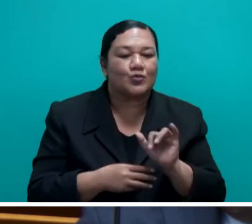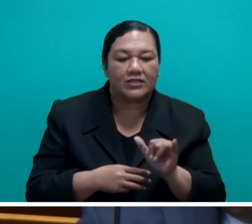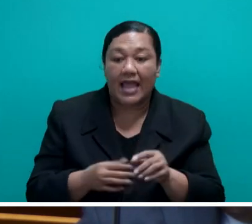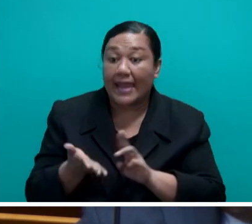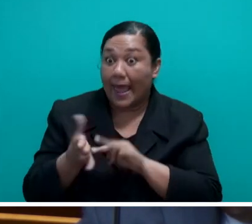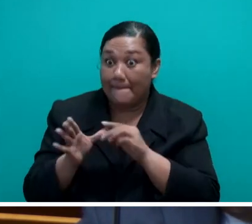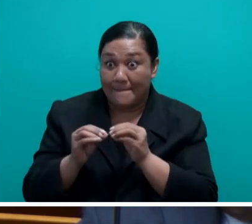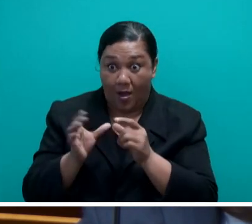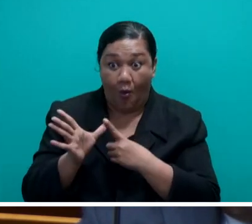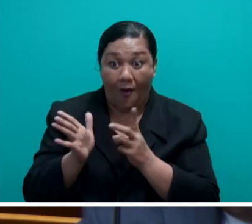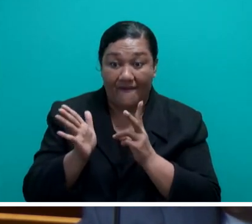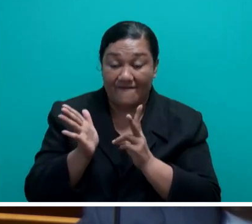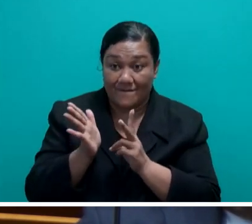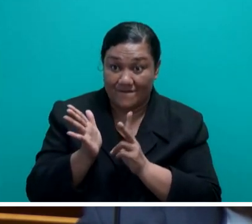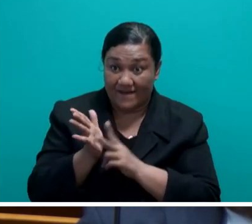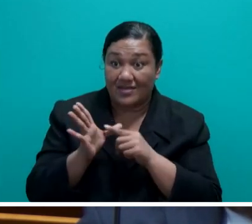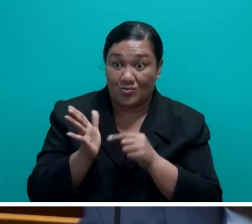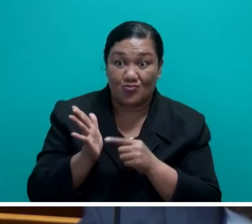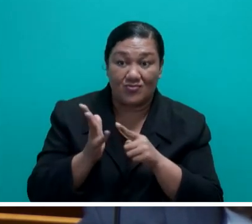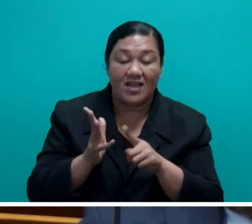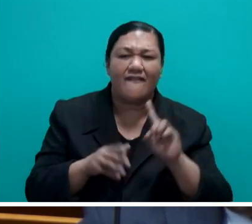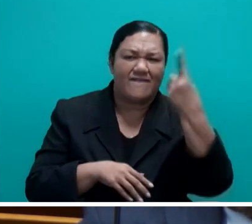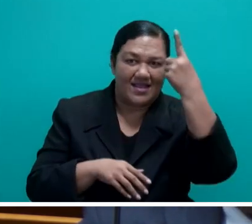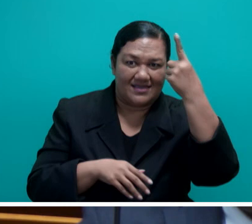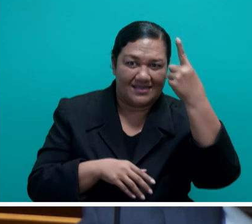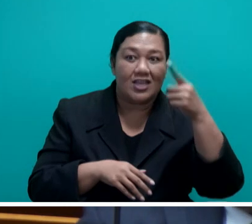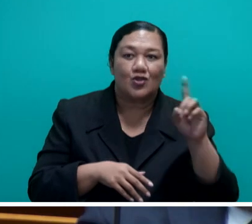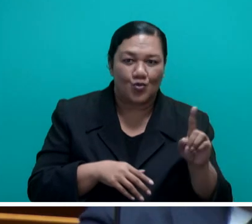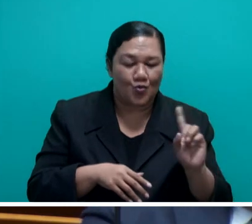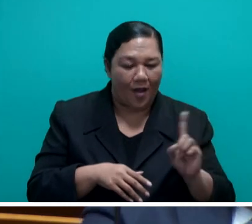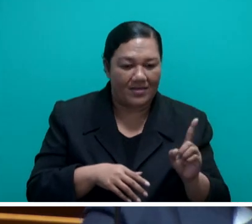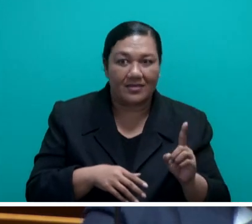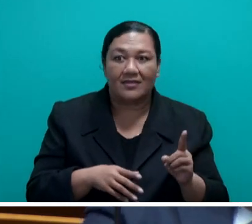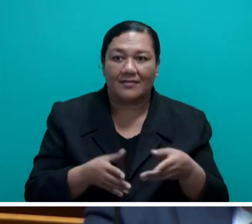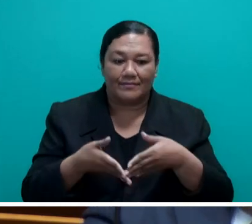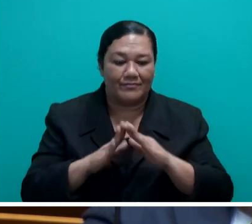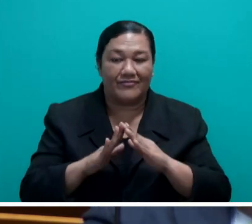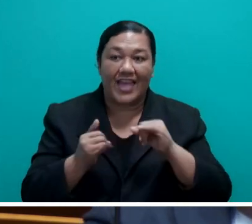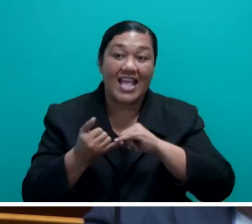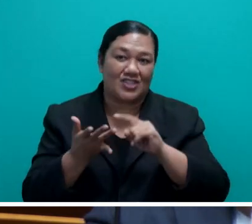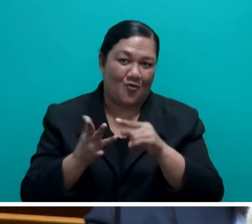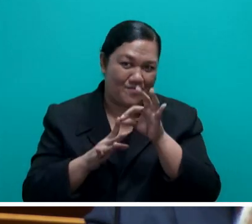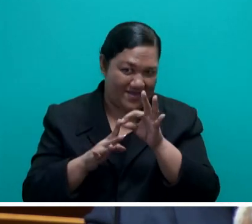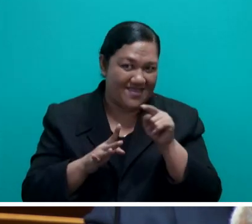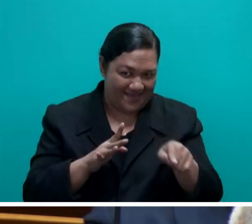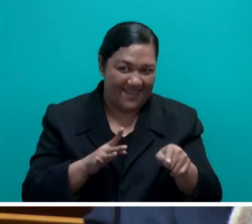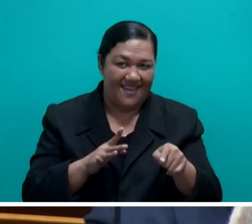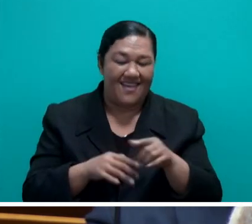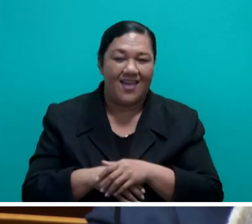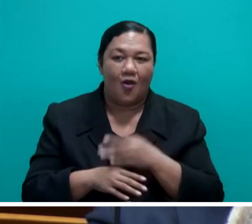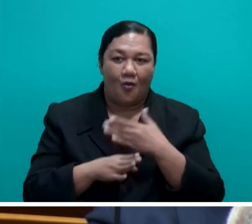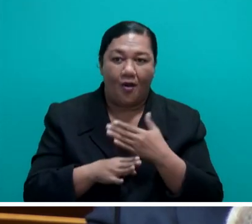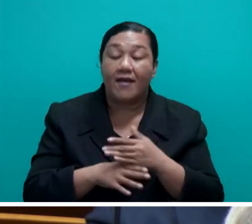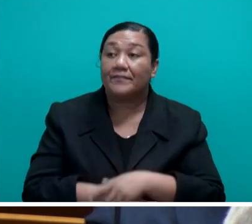relocation is the first in the country to adopt the new SOP on planned relocation. In progress to date,